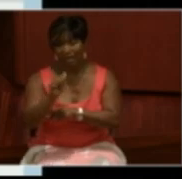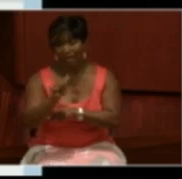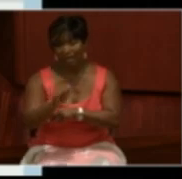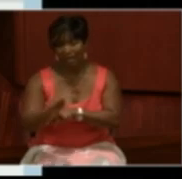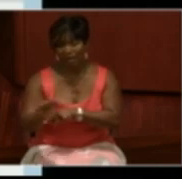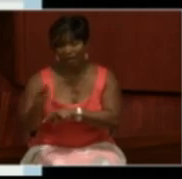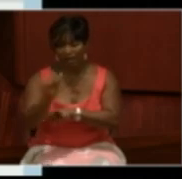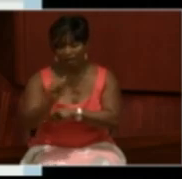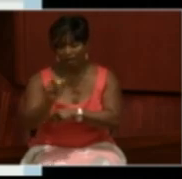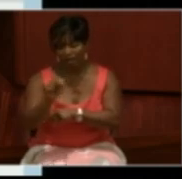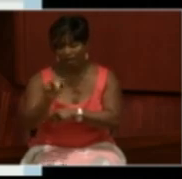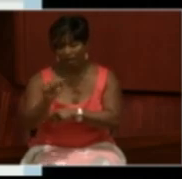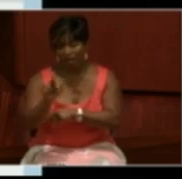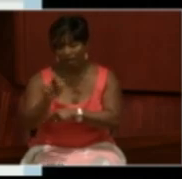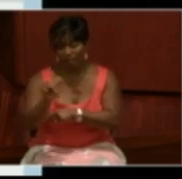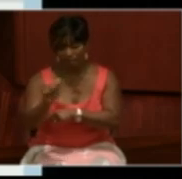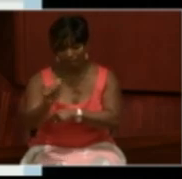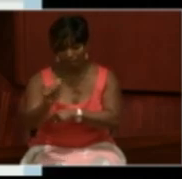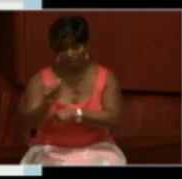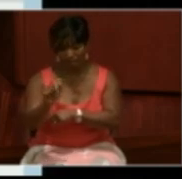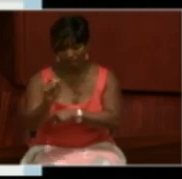INQUIRE, at NARA,